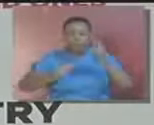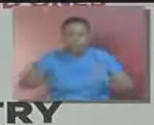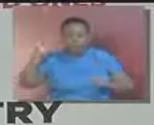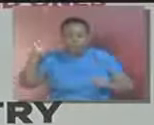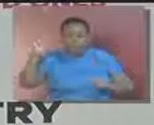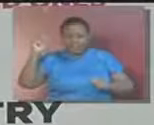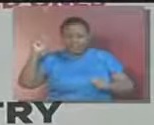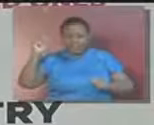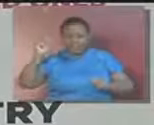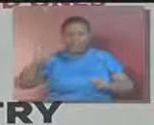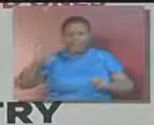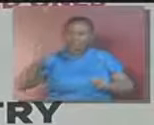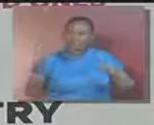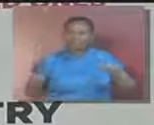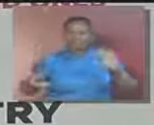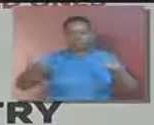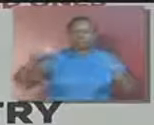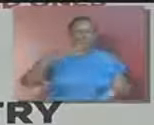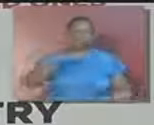Tobago at risk.